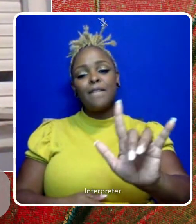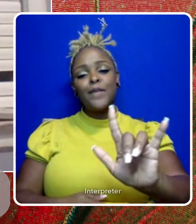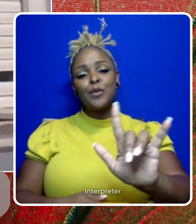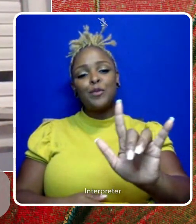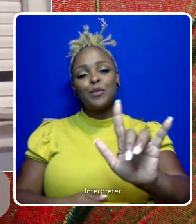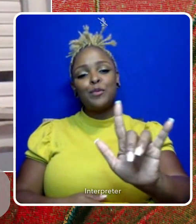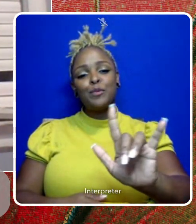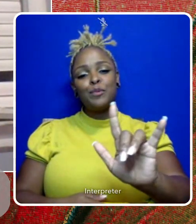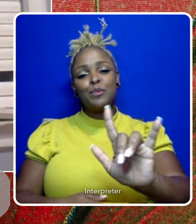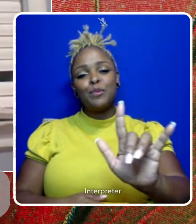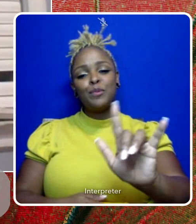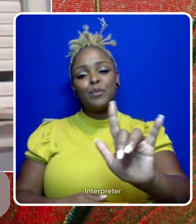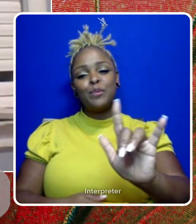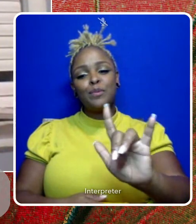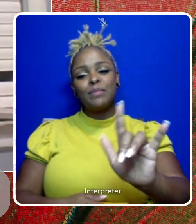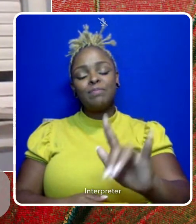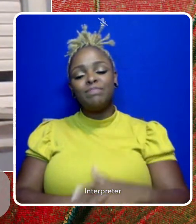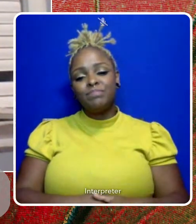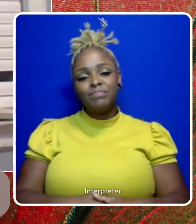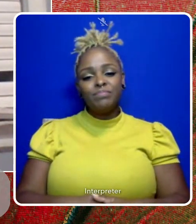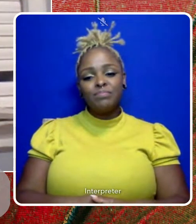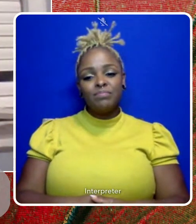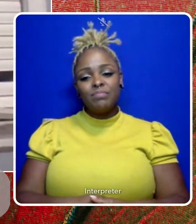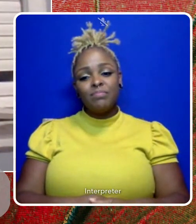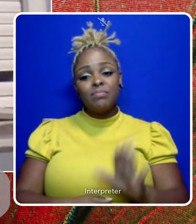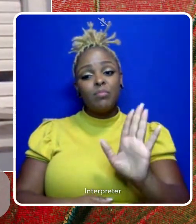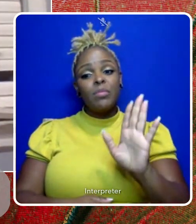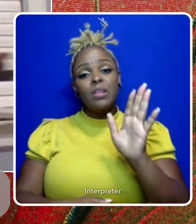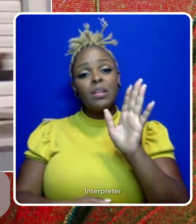Every time her lips forget.